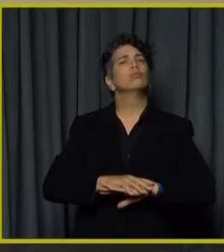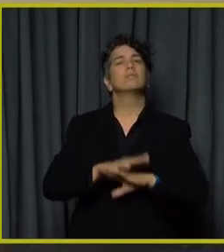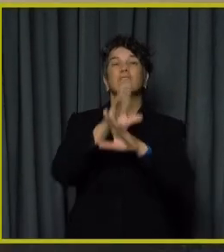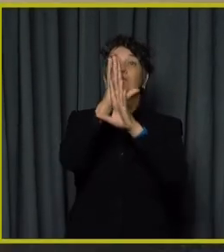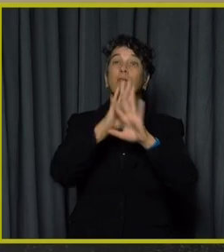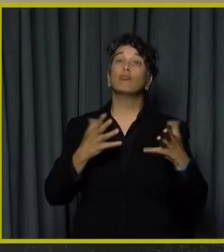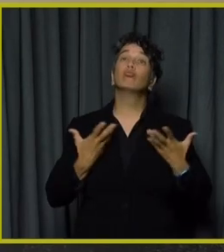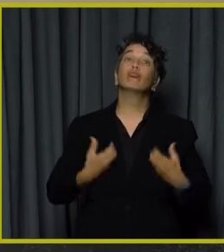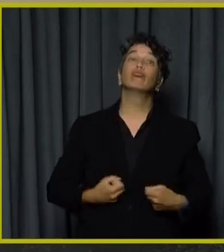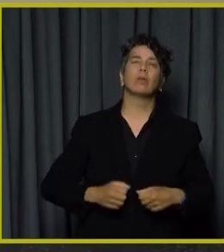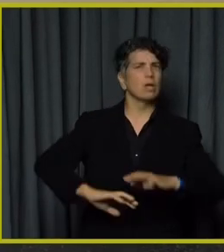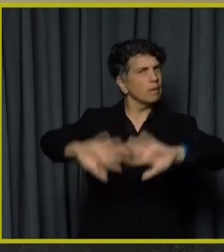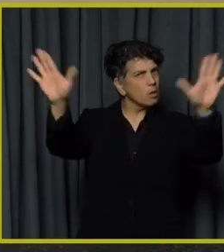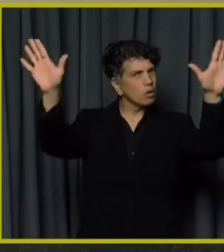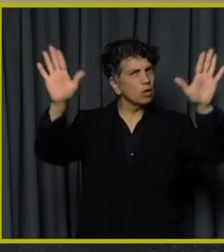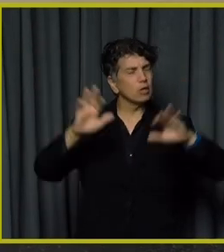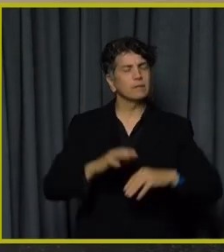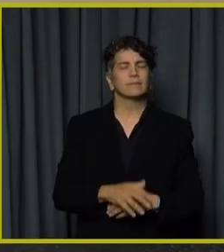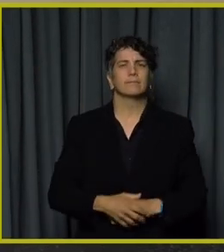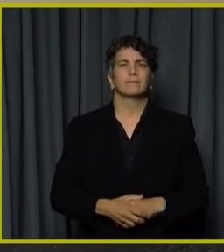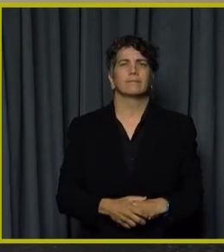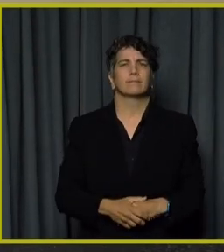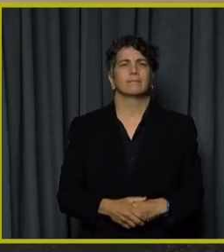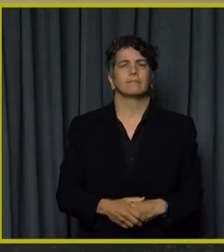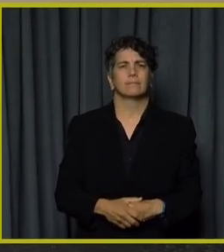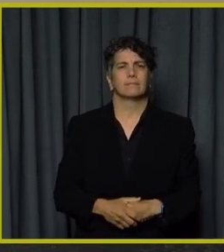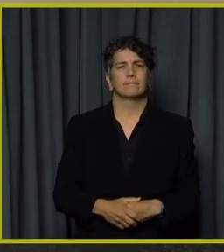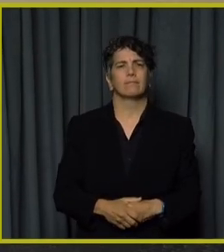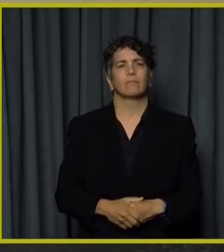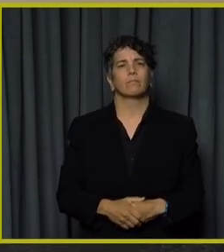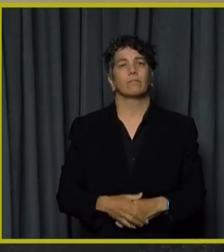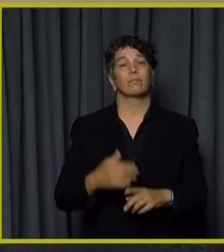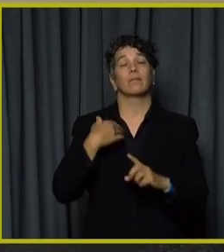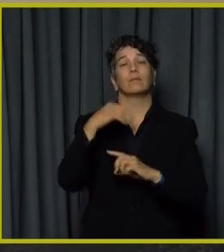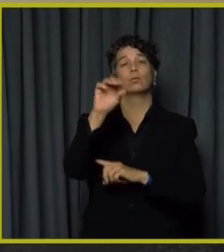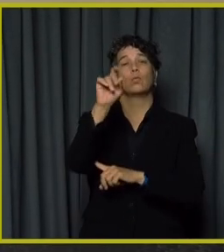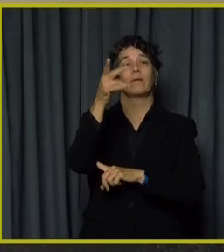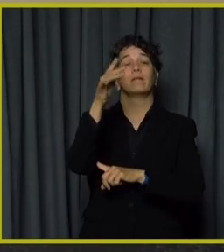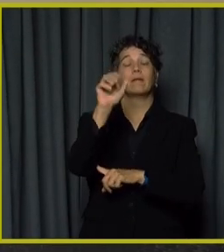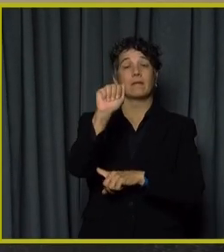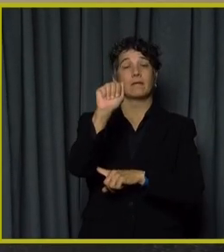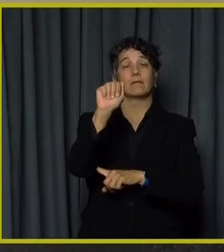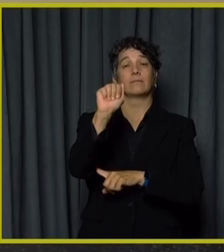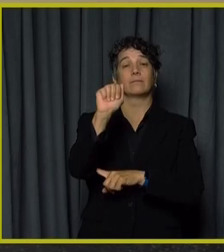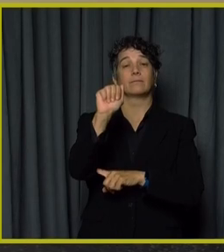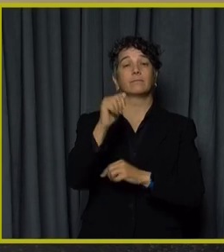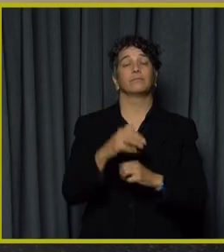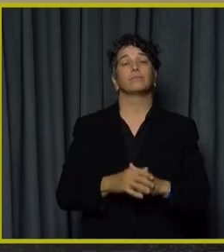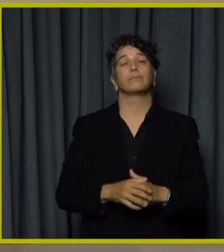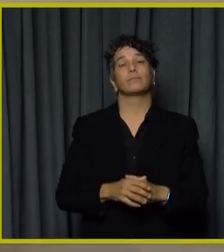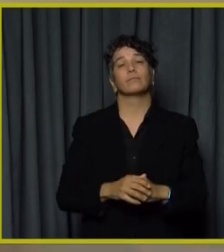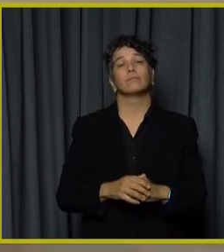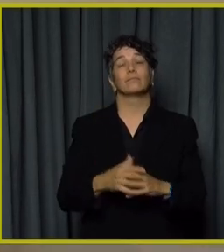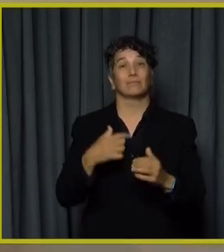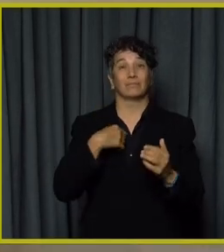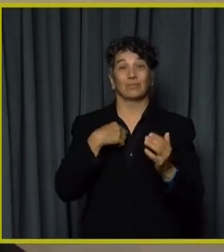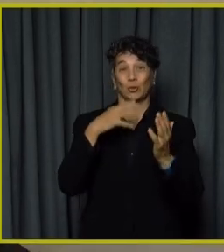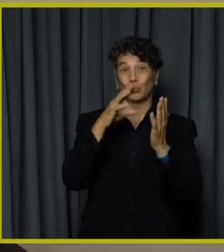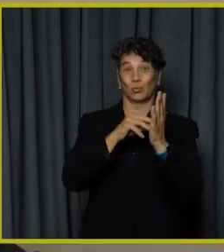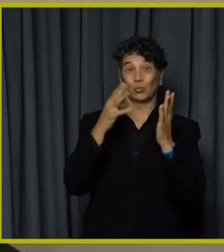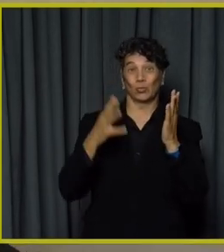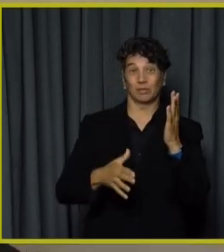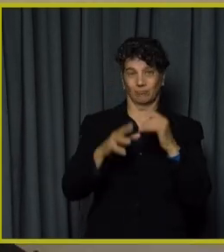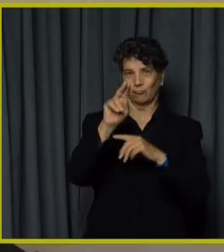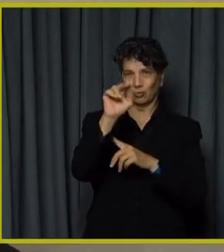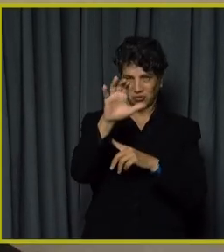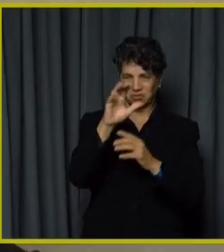Hi, my name is Sophia Caruso, and I am a student in the New York City Public Schools. This